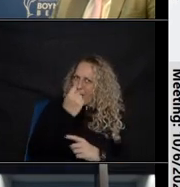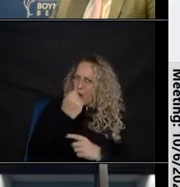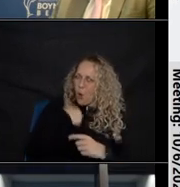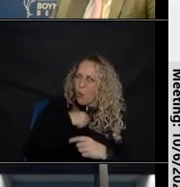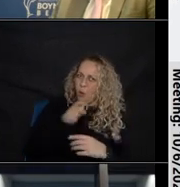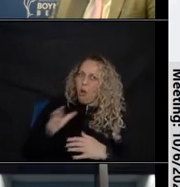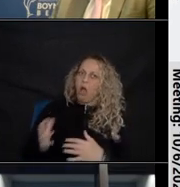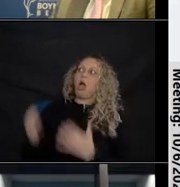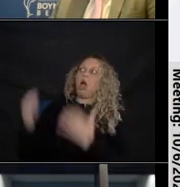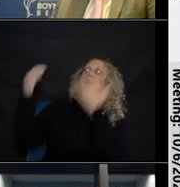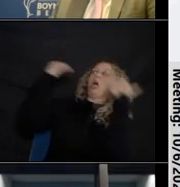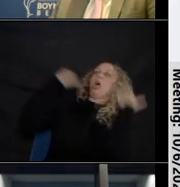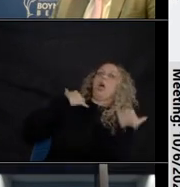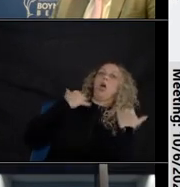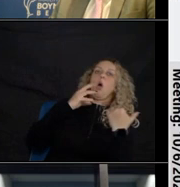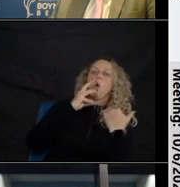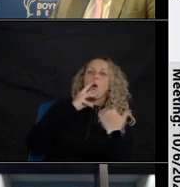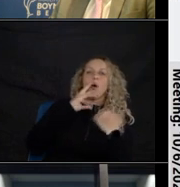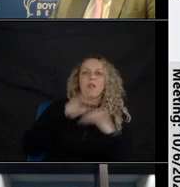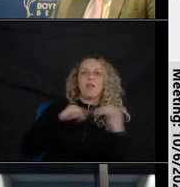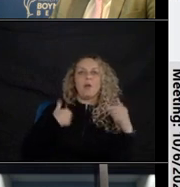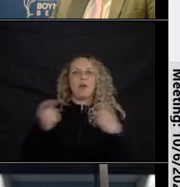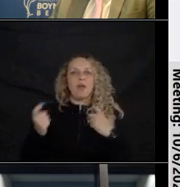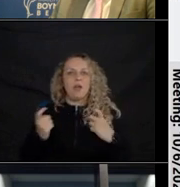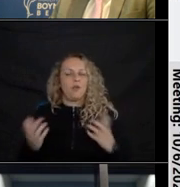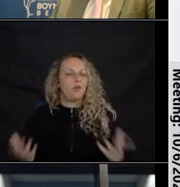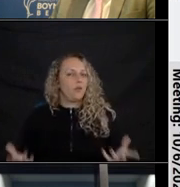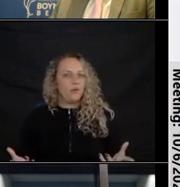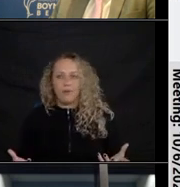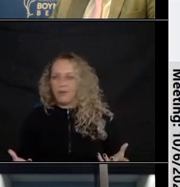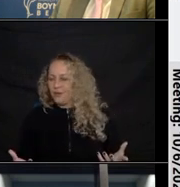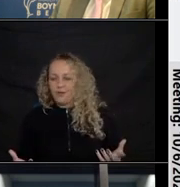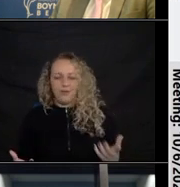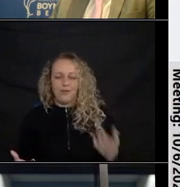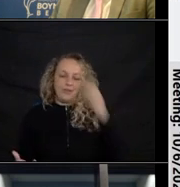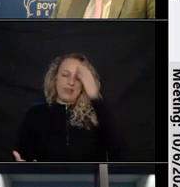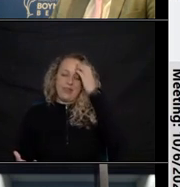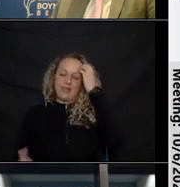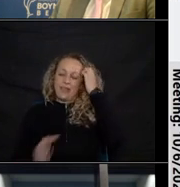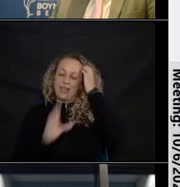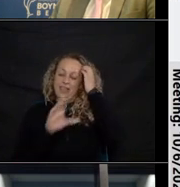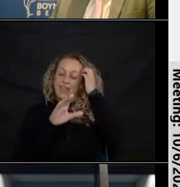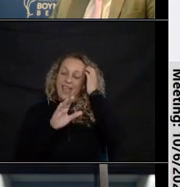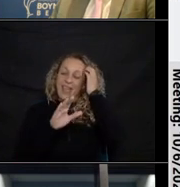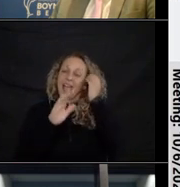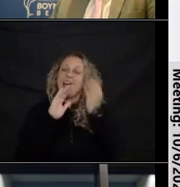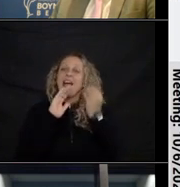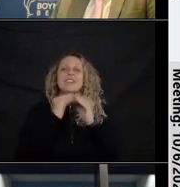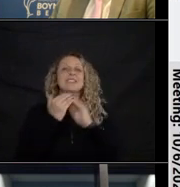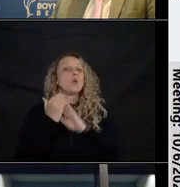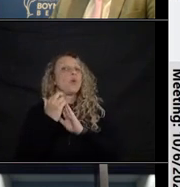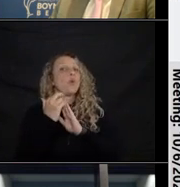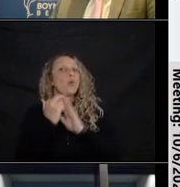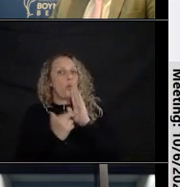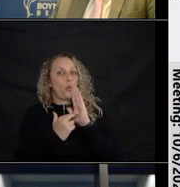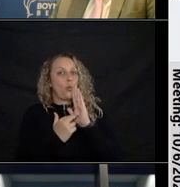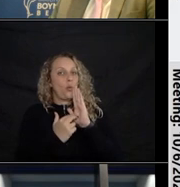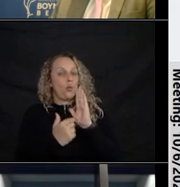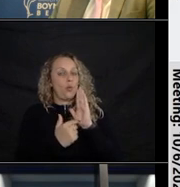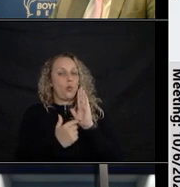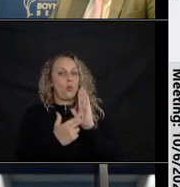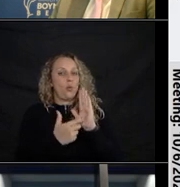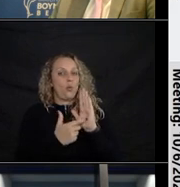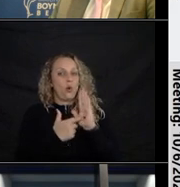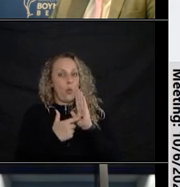water than it can handle. And the city requirement in regard